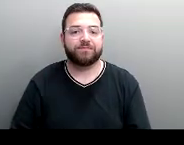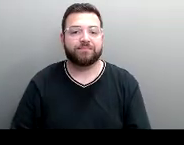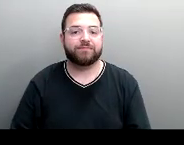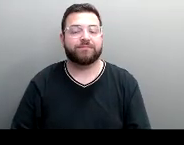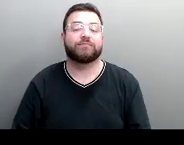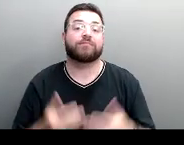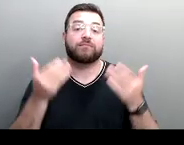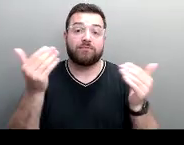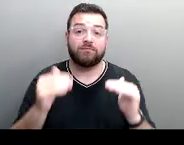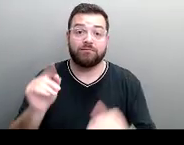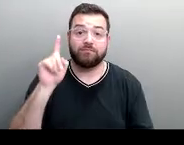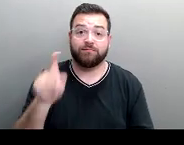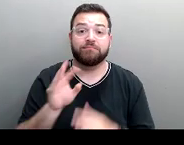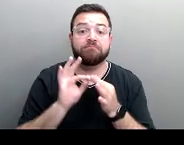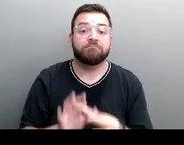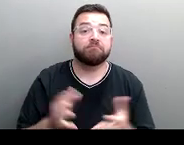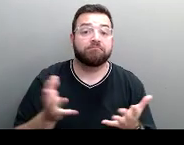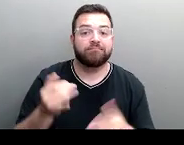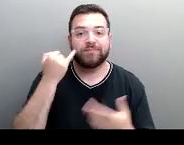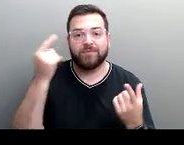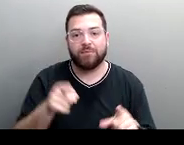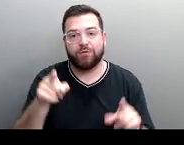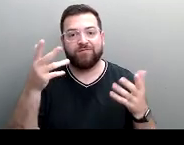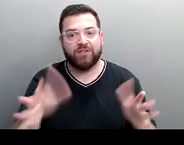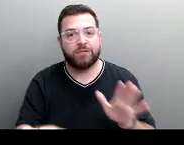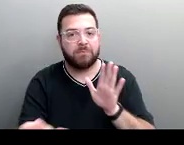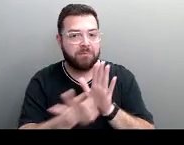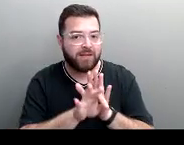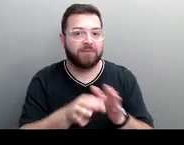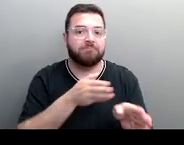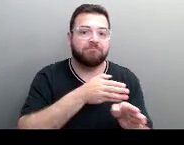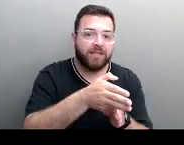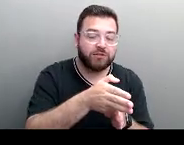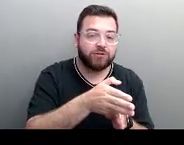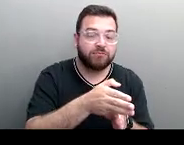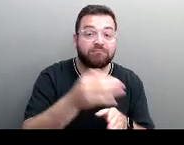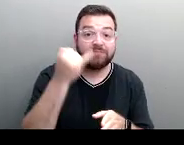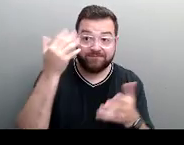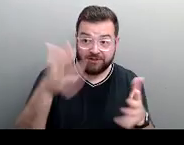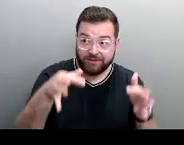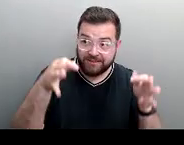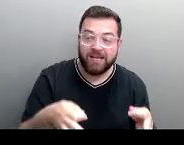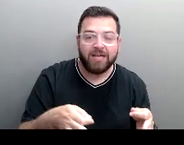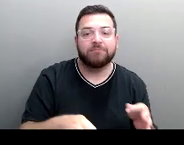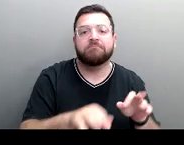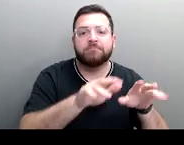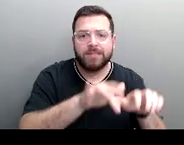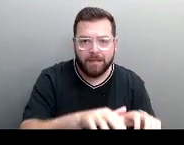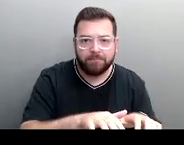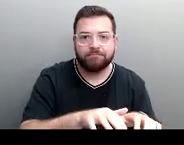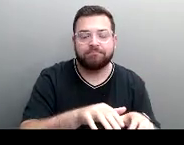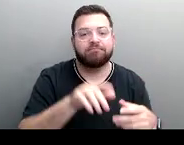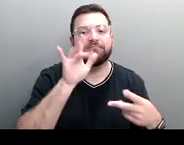The next question asks if you've decided on your major. So if you have, you'll select yes and type what that major is down